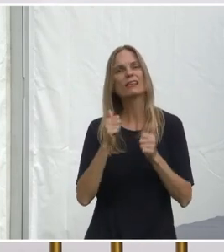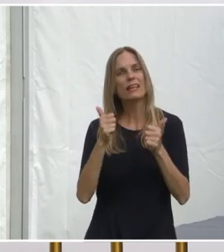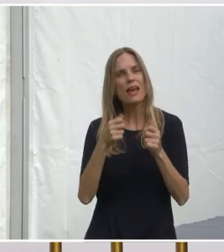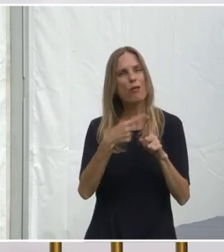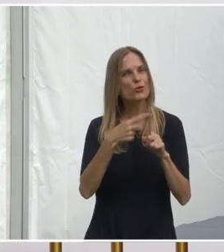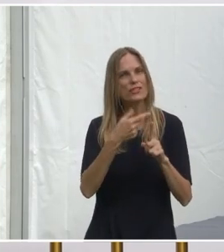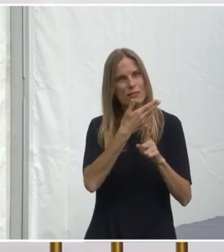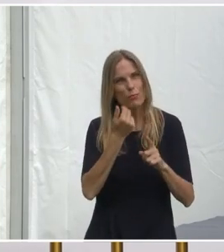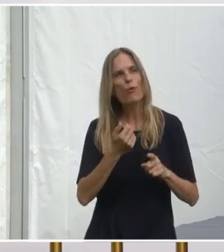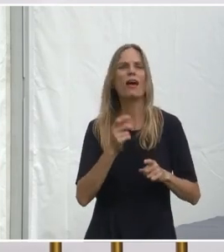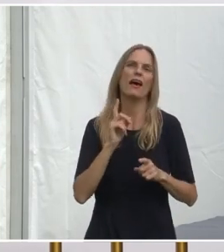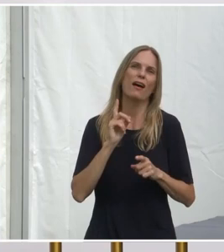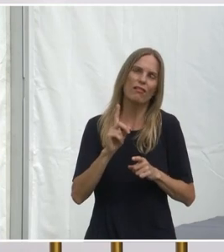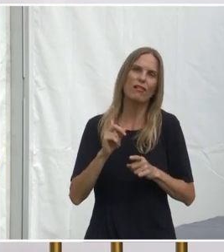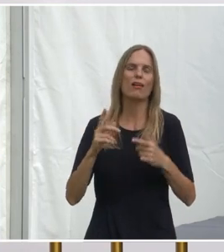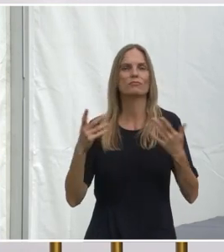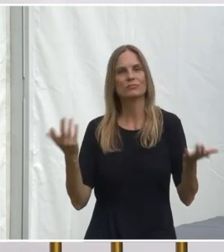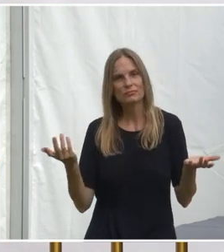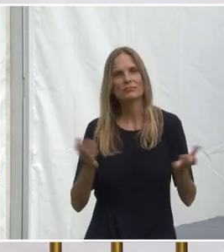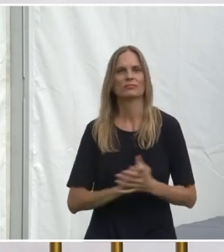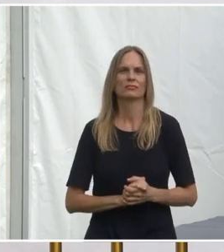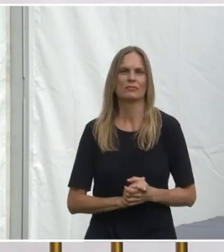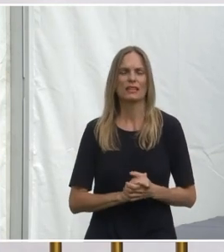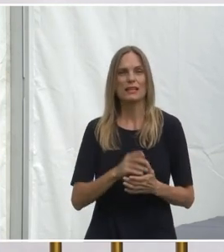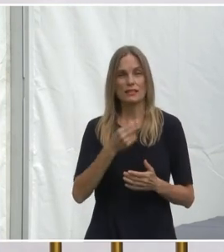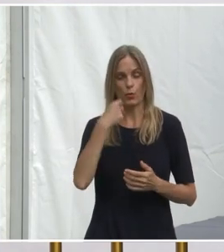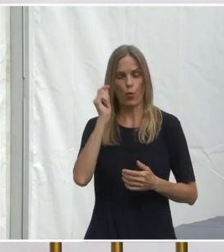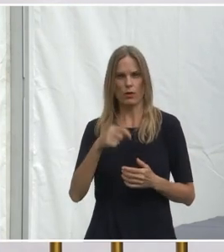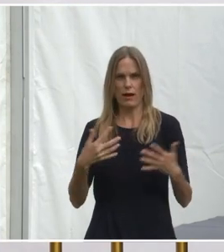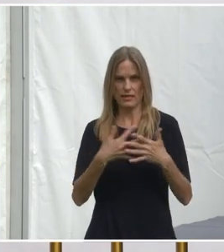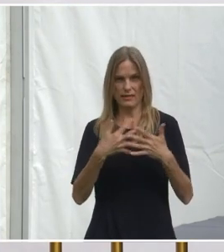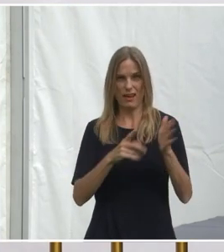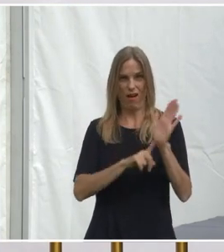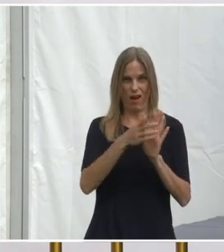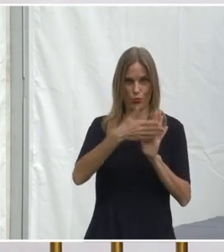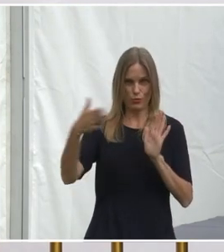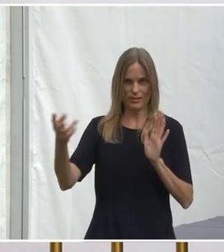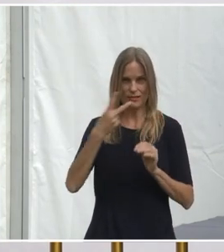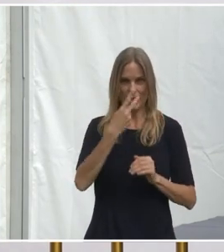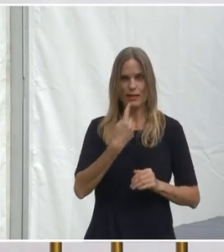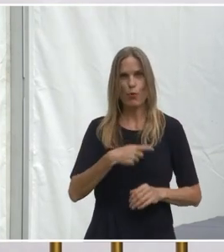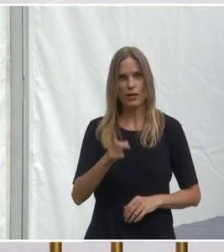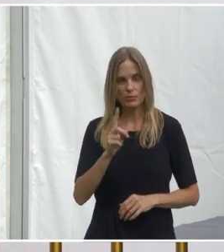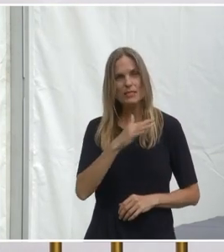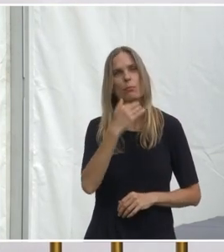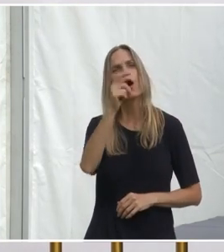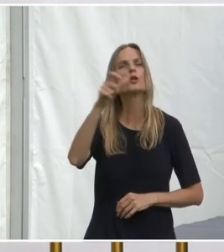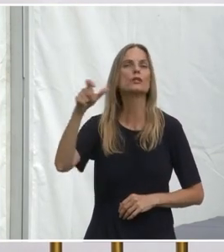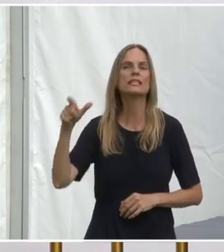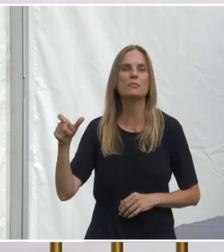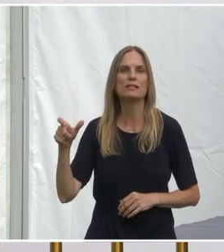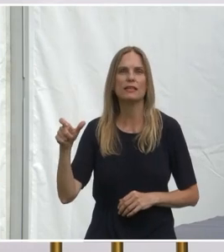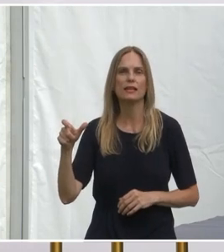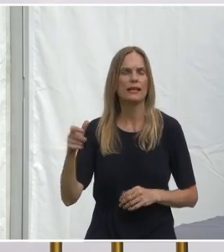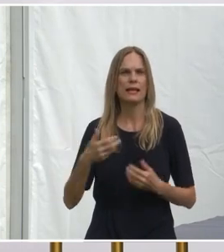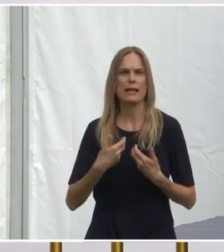solve, because what we saw after the Ukraine war started, that there were a lot of people that we didn't understood